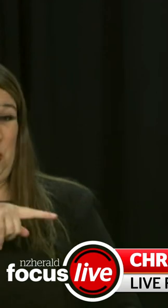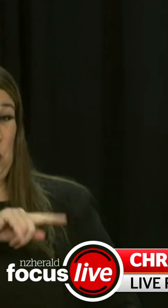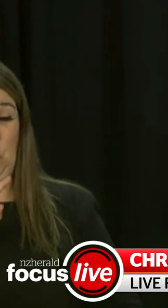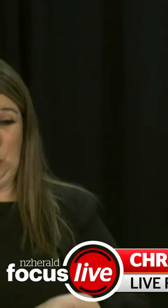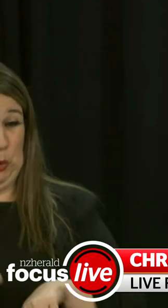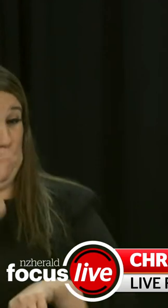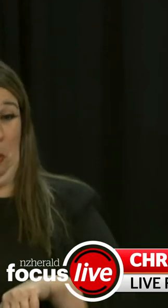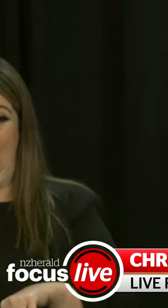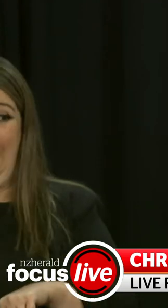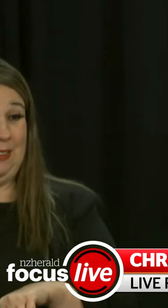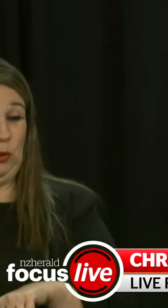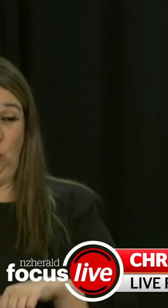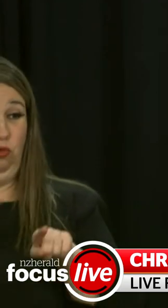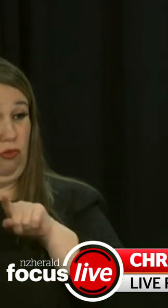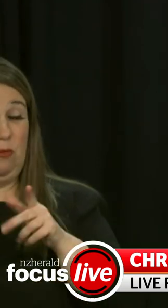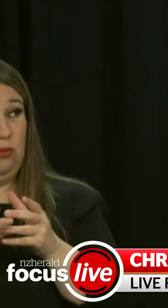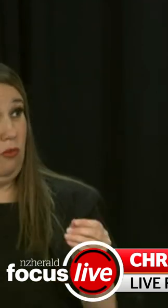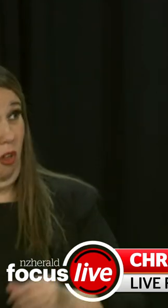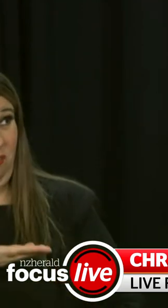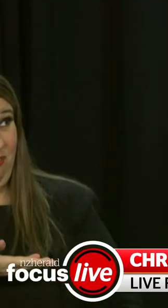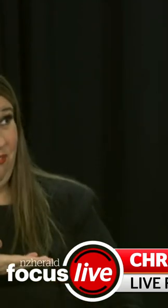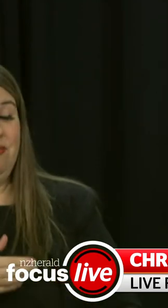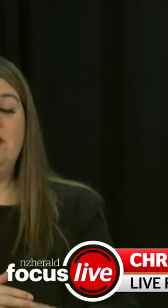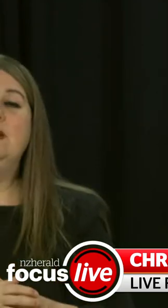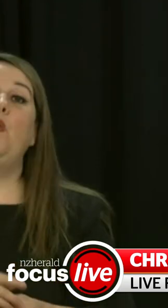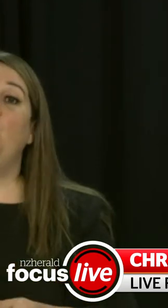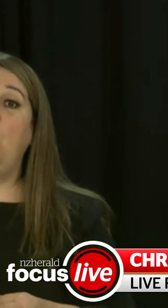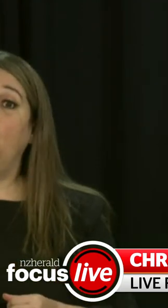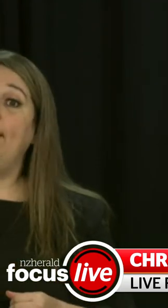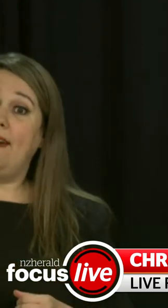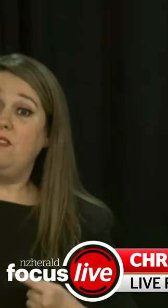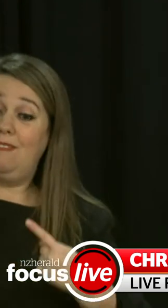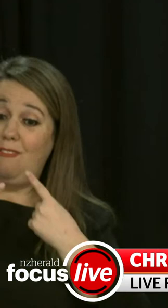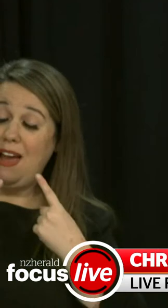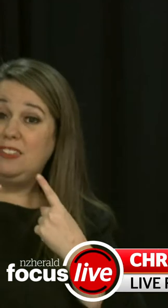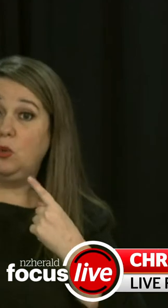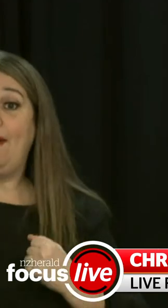late? We've got the data, we've got the figures, and